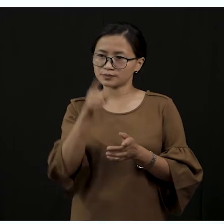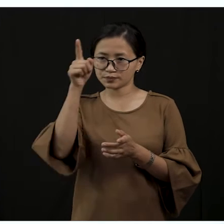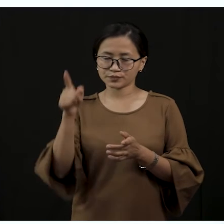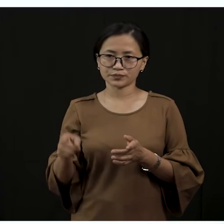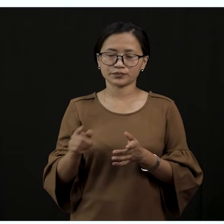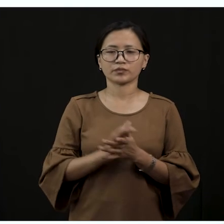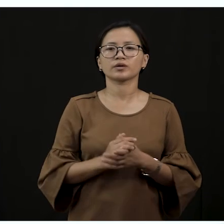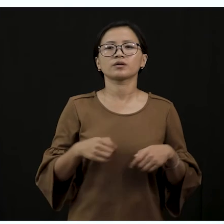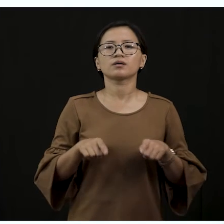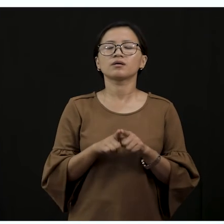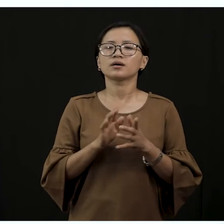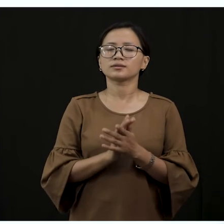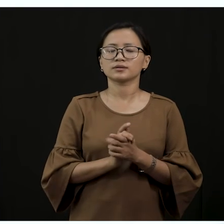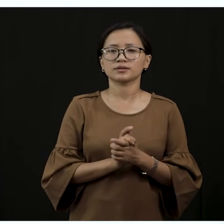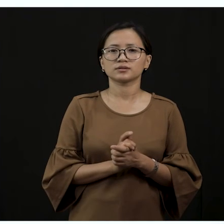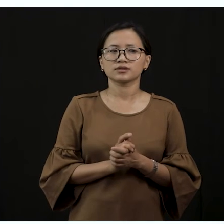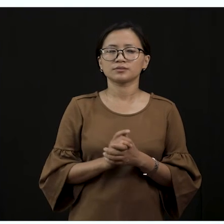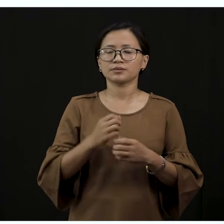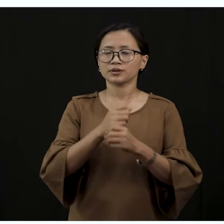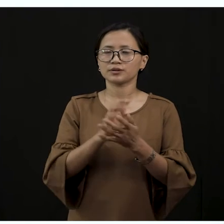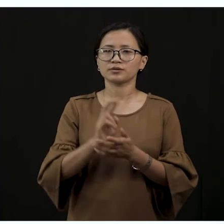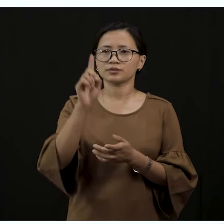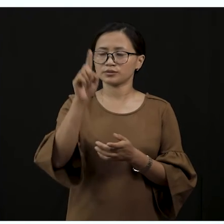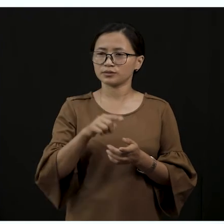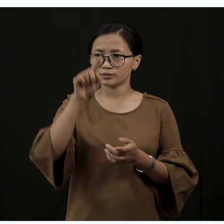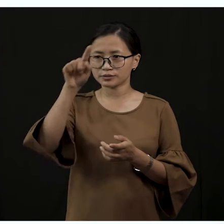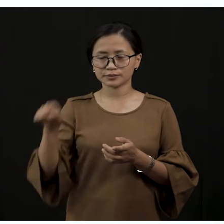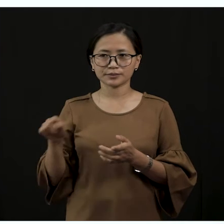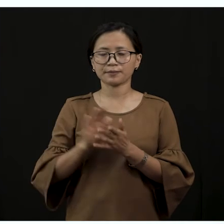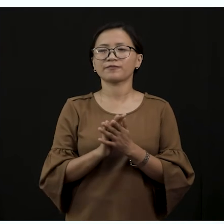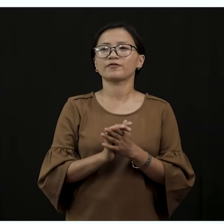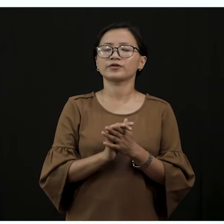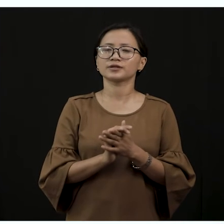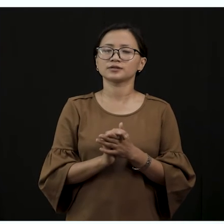horizontal line and 2 slanting lines. This is a circle.